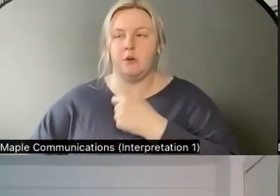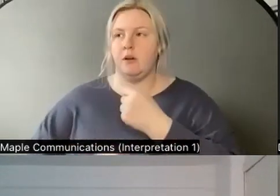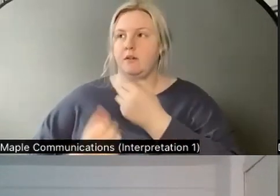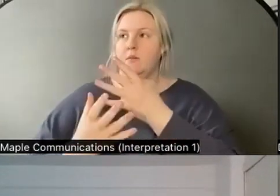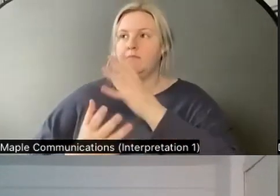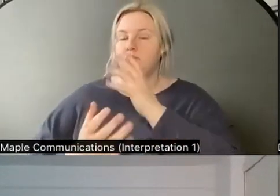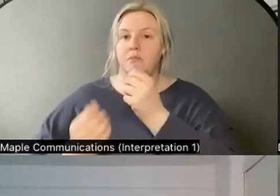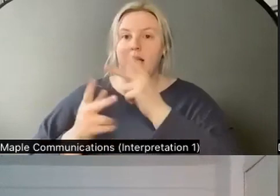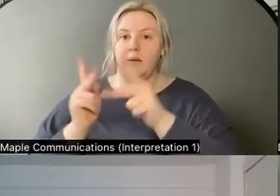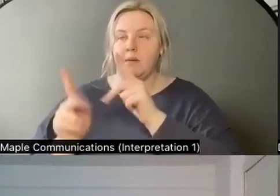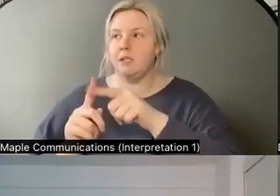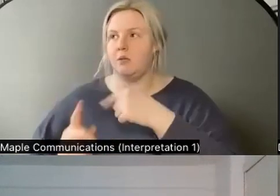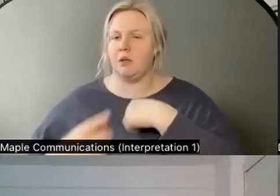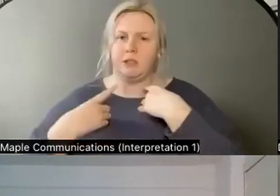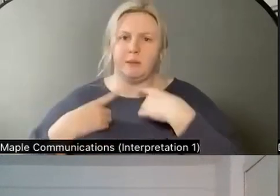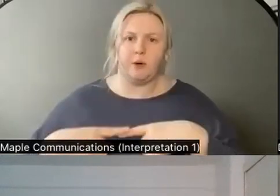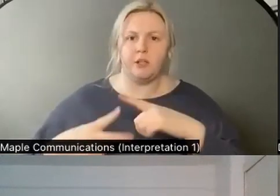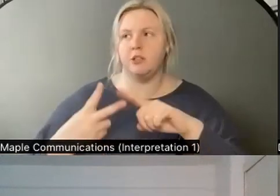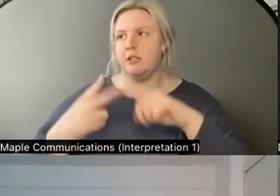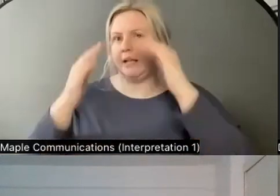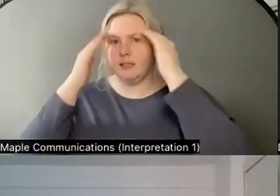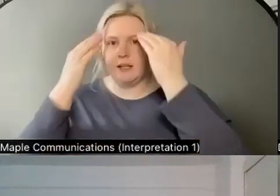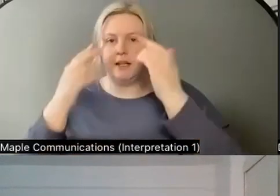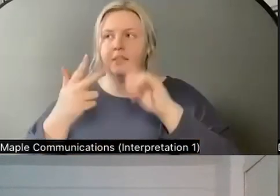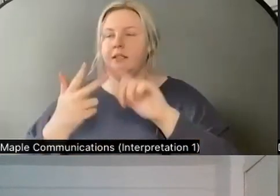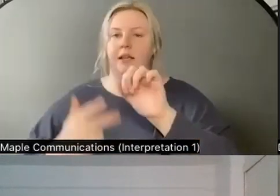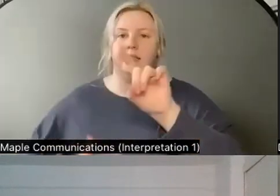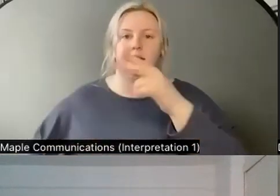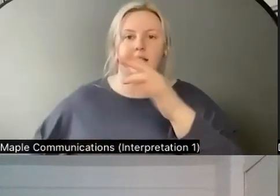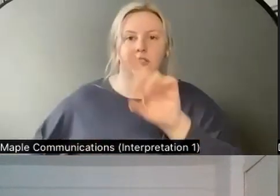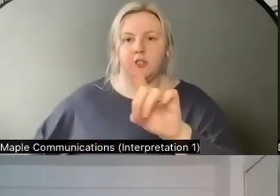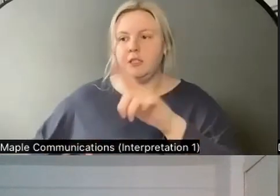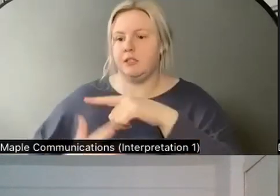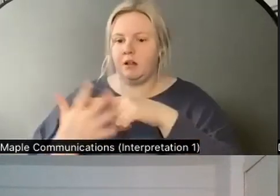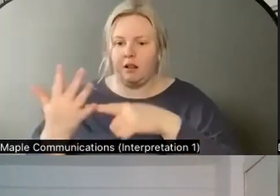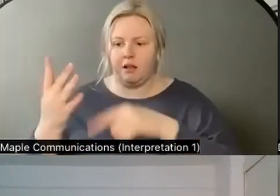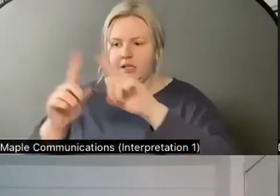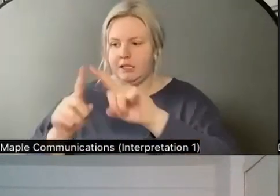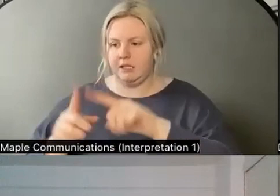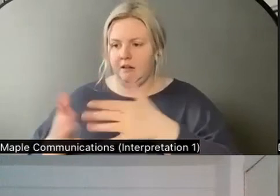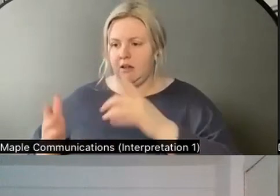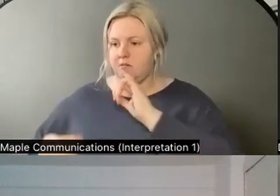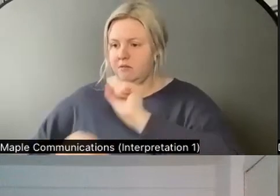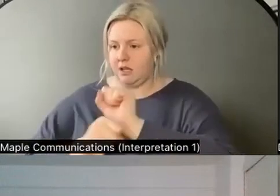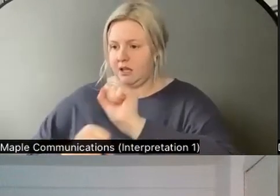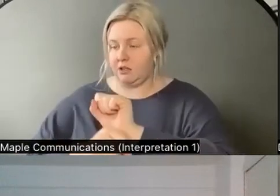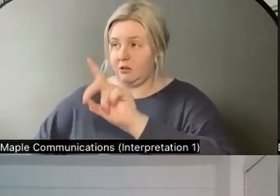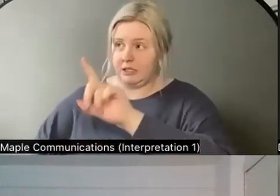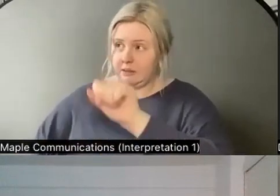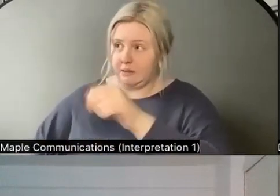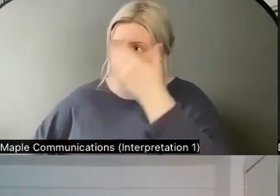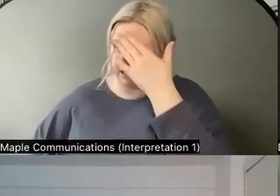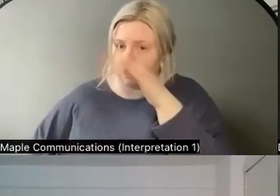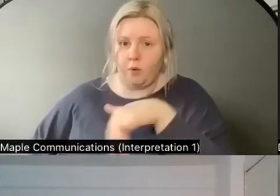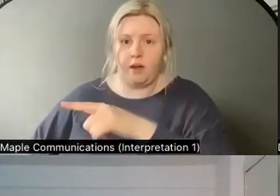depression, anxiety, ADHD, you know, all these things that students most often are struggling with. I didn't know this counted as